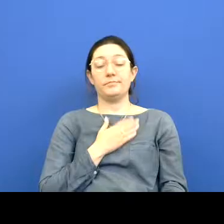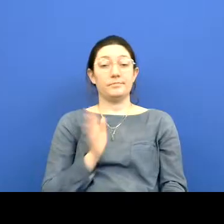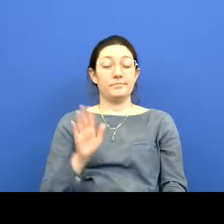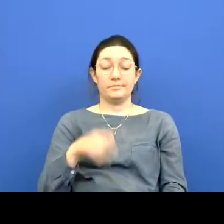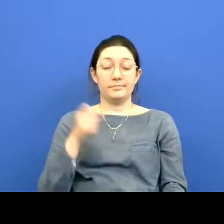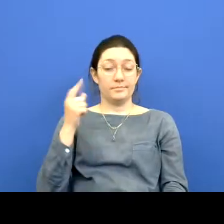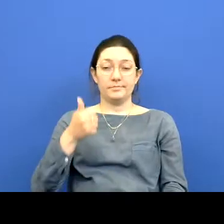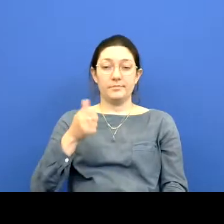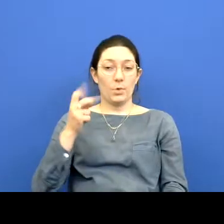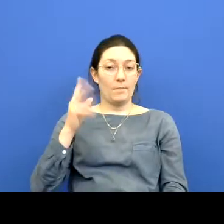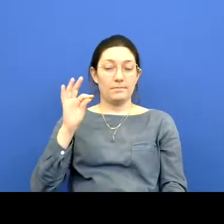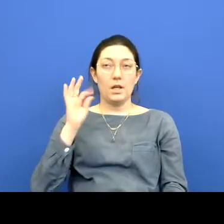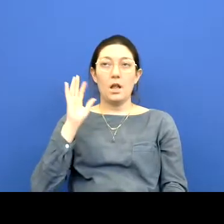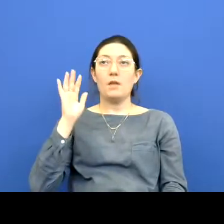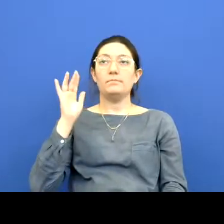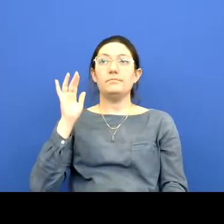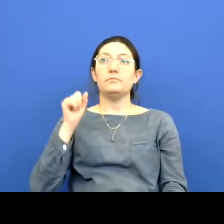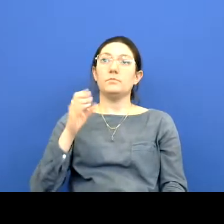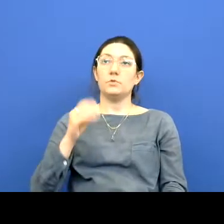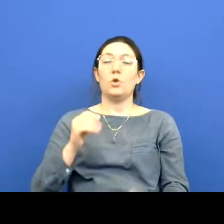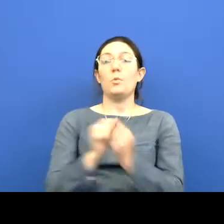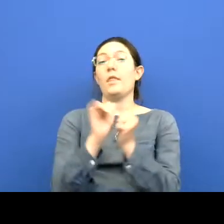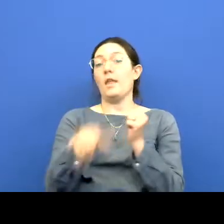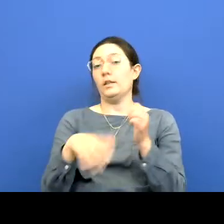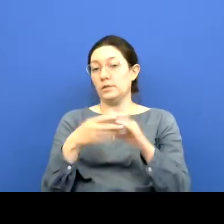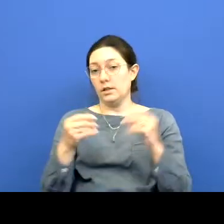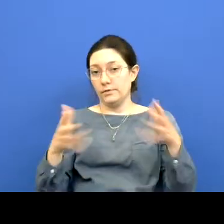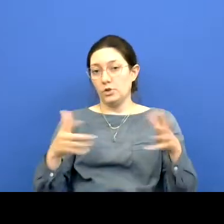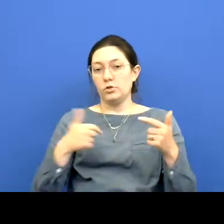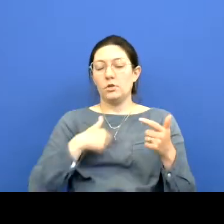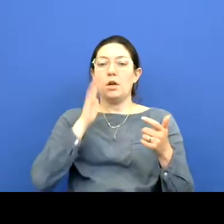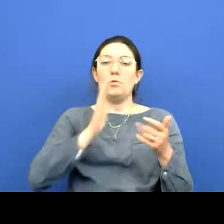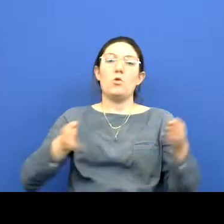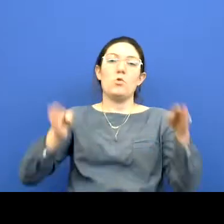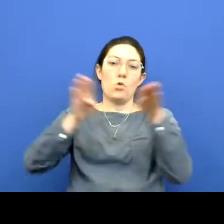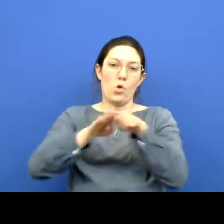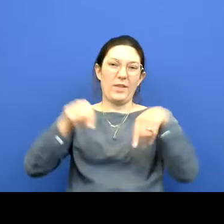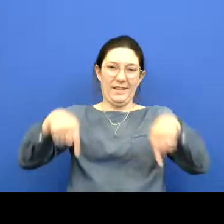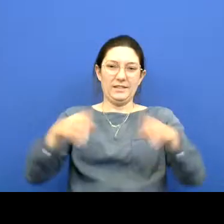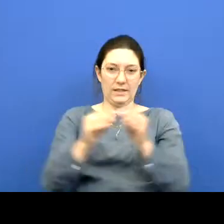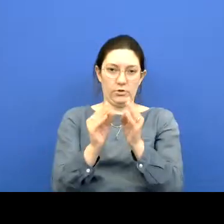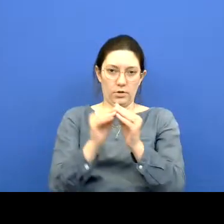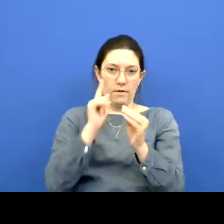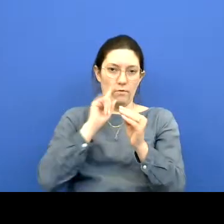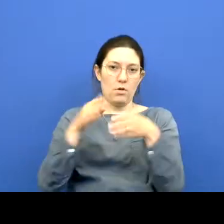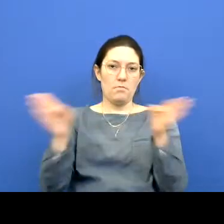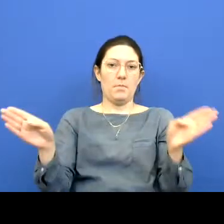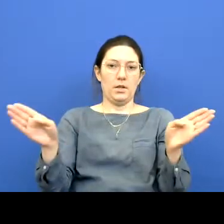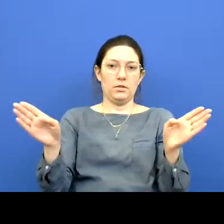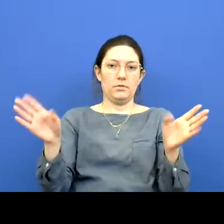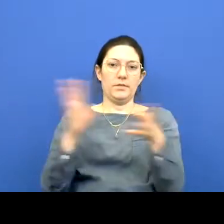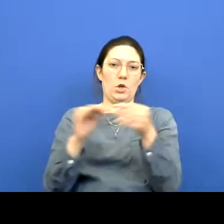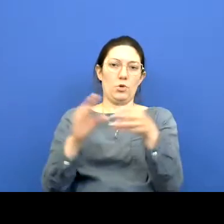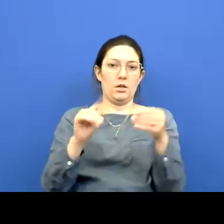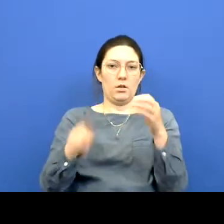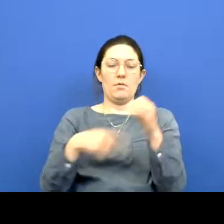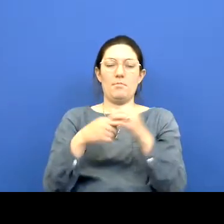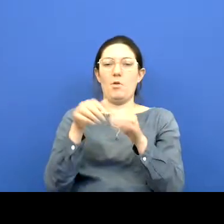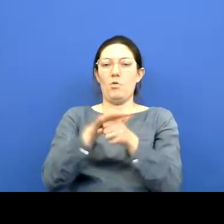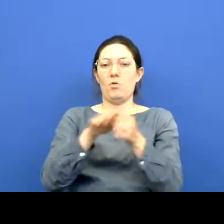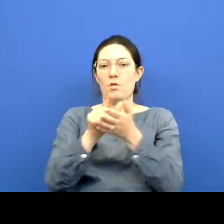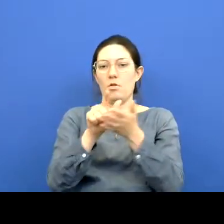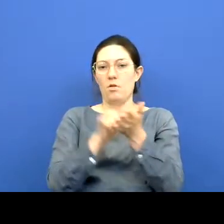got you. So with that said, then I am going to close this section of the public hearing for the proposed local